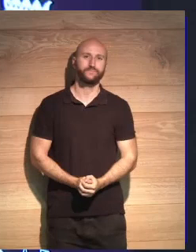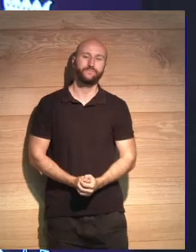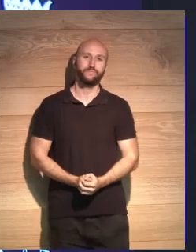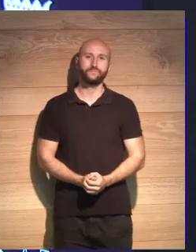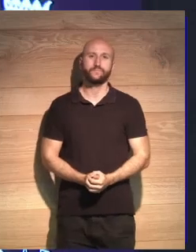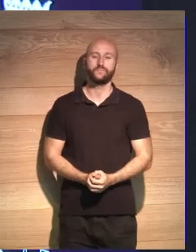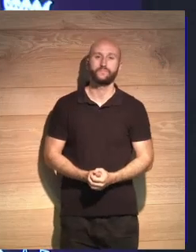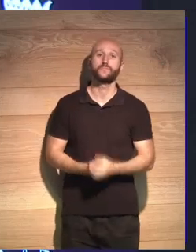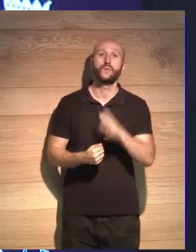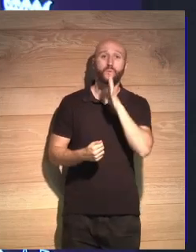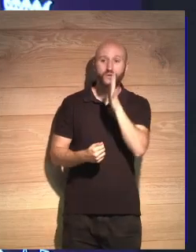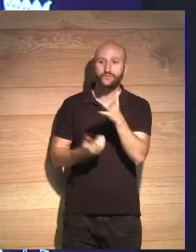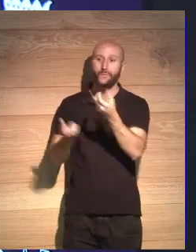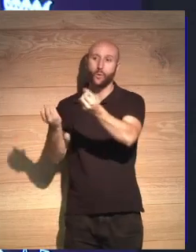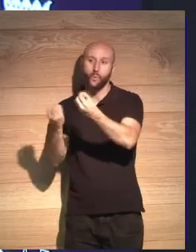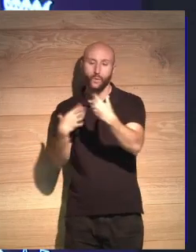So